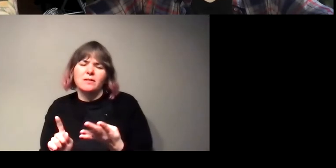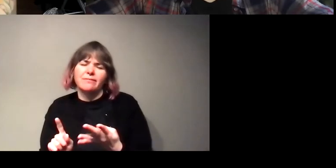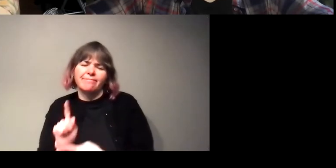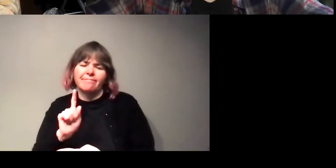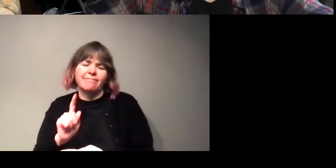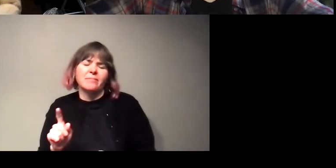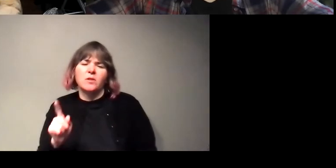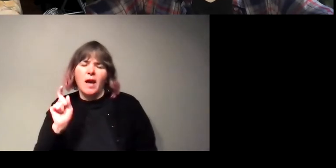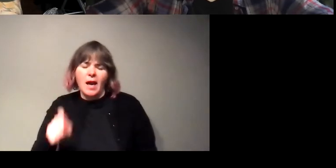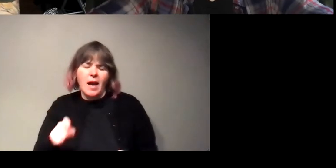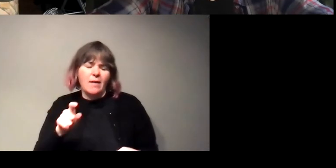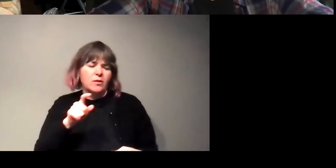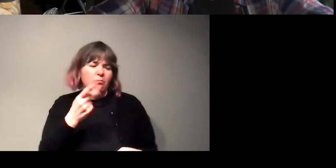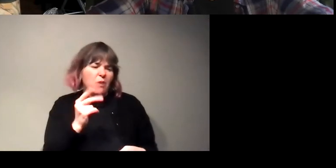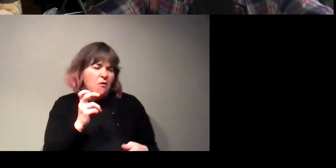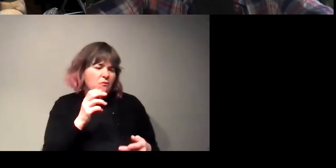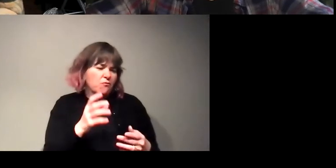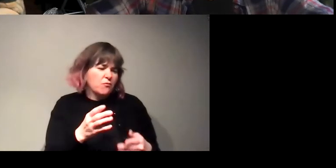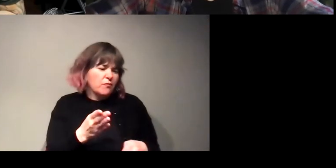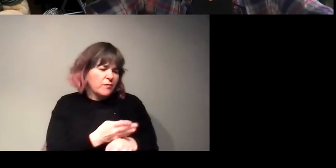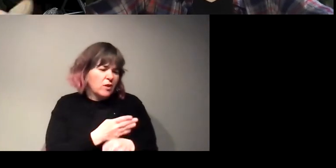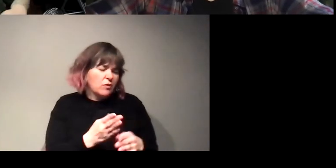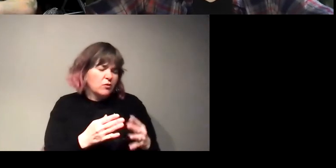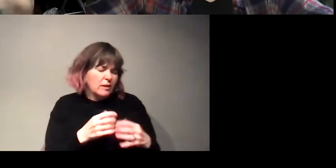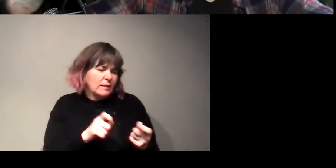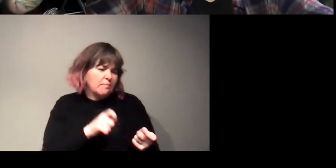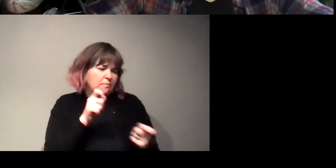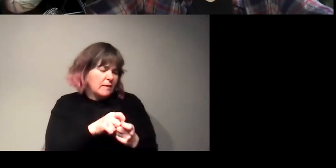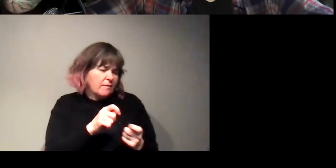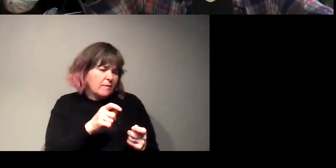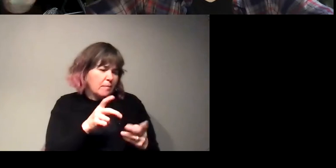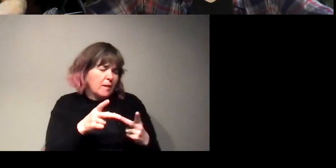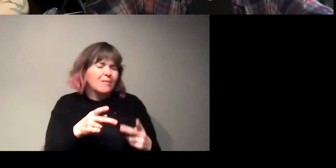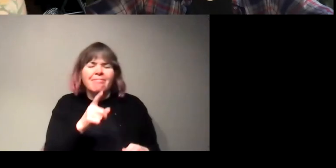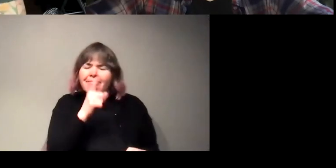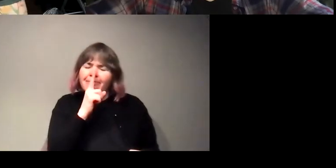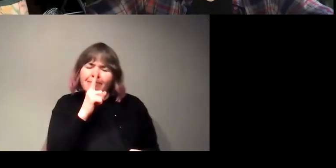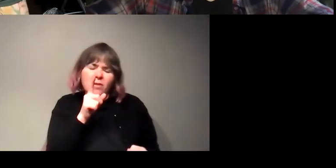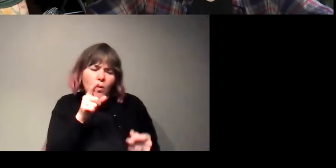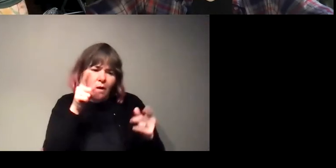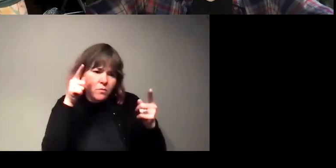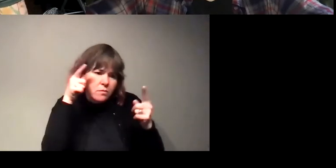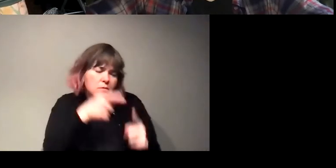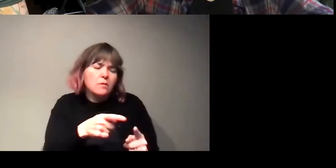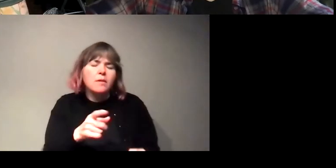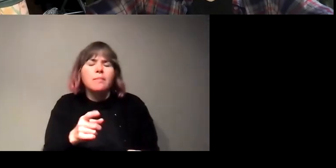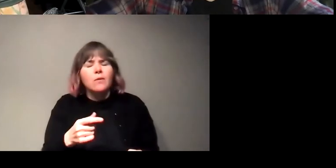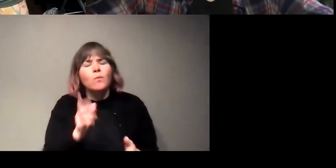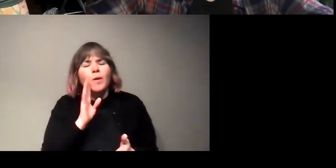to do prairie restoration in this particular region of the Prairie Peninsula. No one's gonna make you do that. But it helps to sort